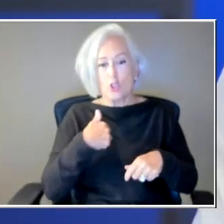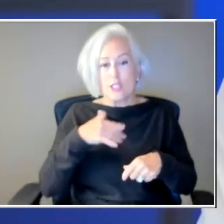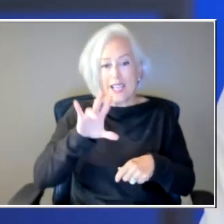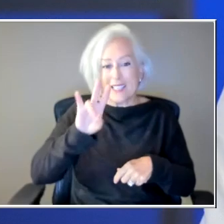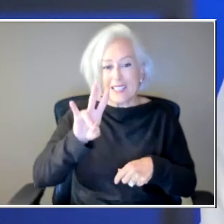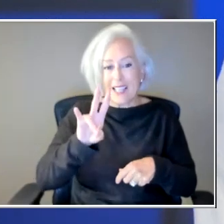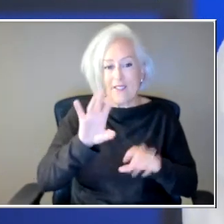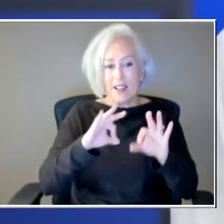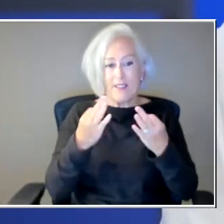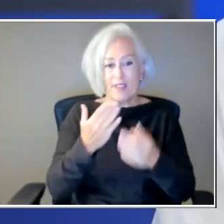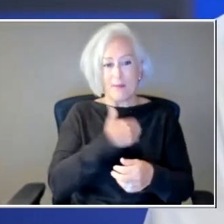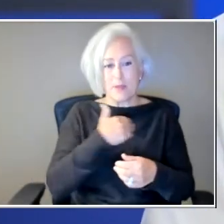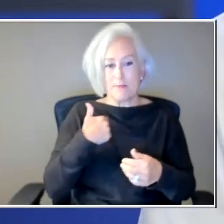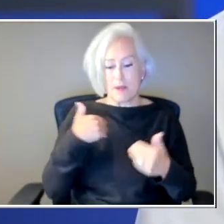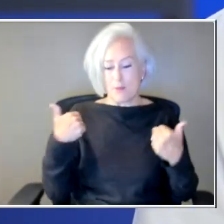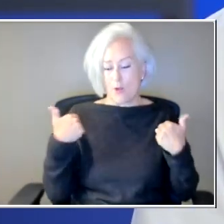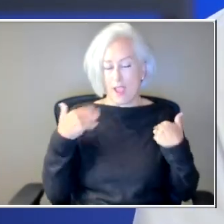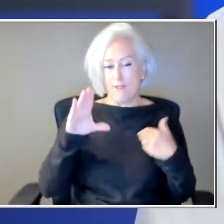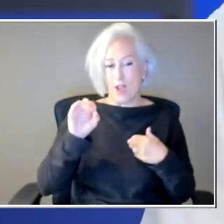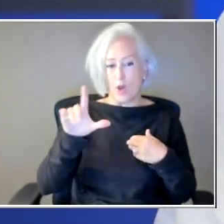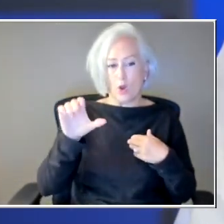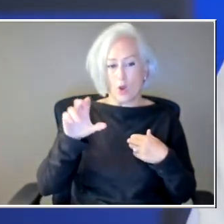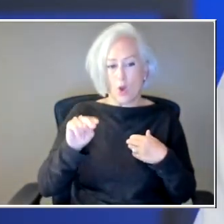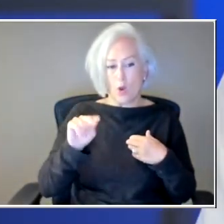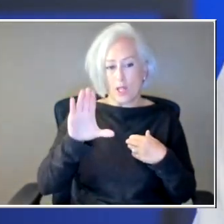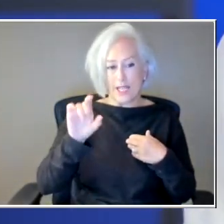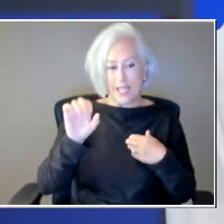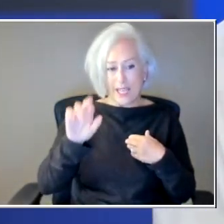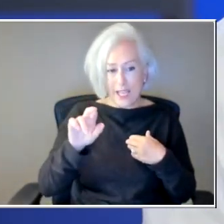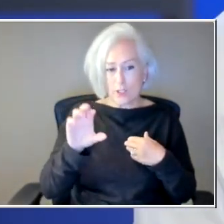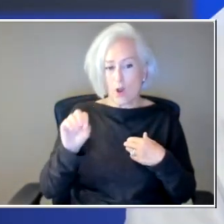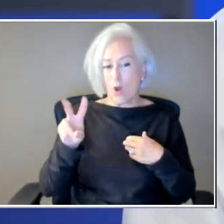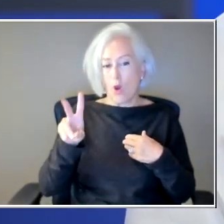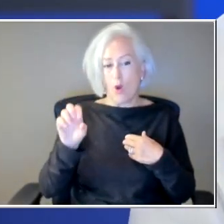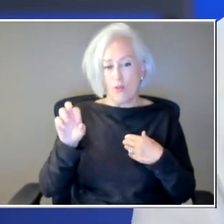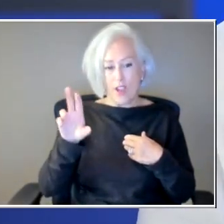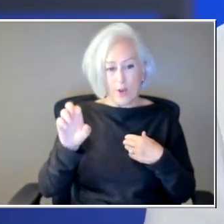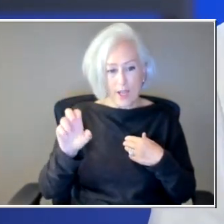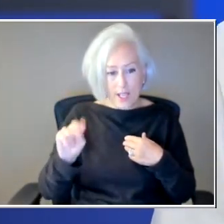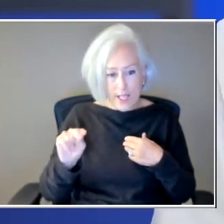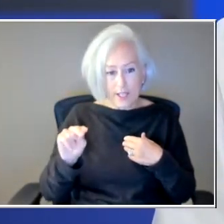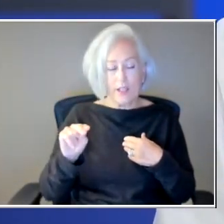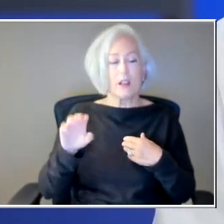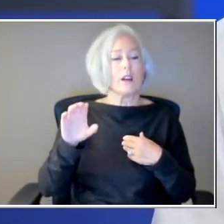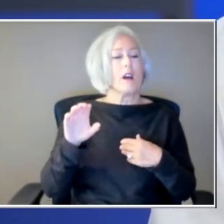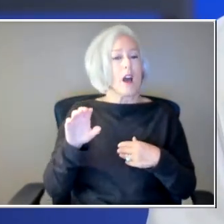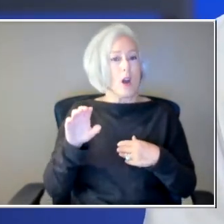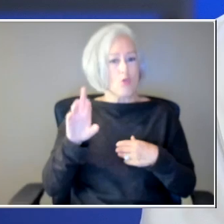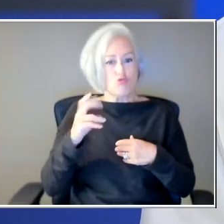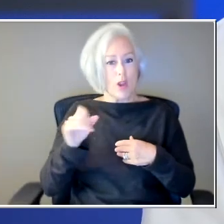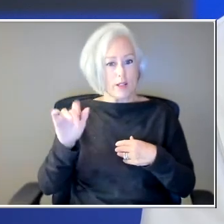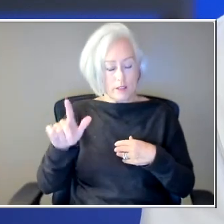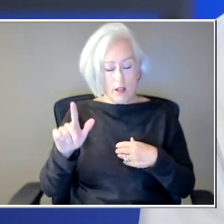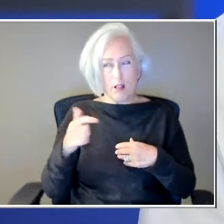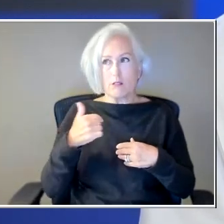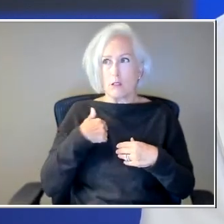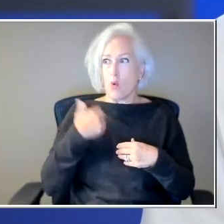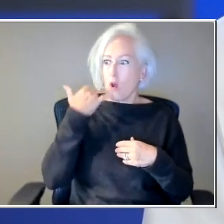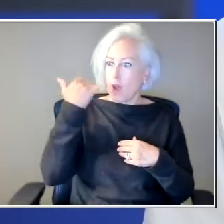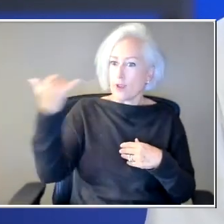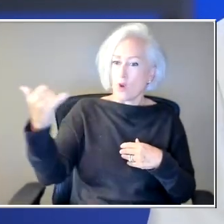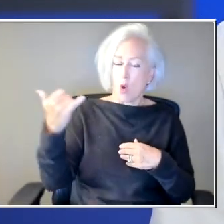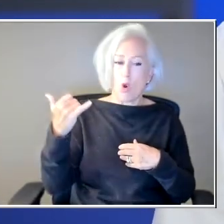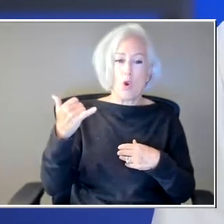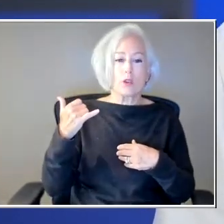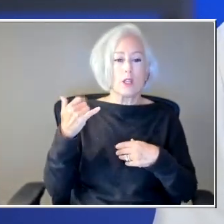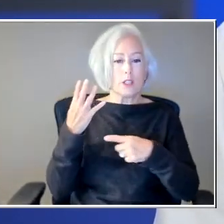with colon cancer or uterine or ovarian or rectal. So it's the same day I made a call to one of our geneticists, got her into